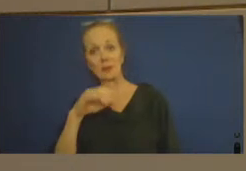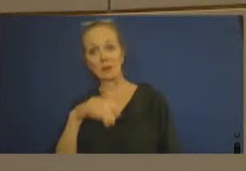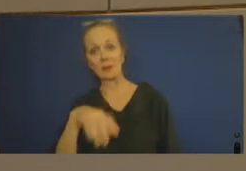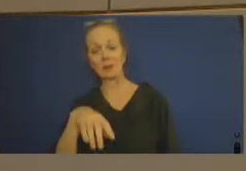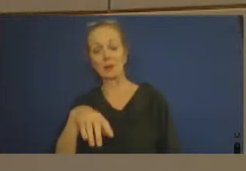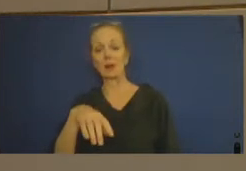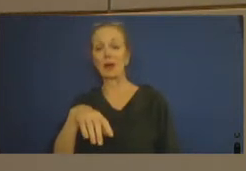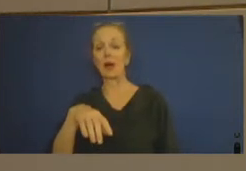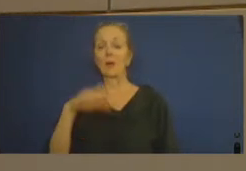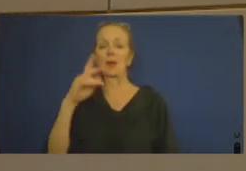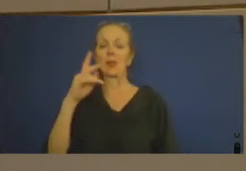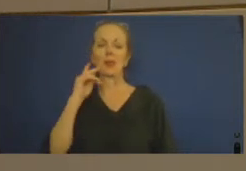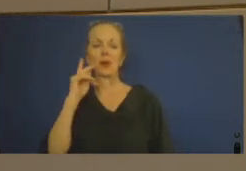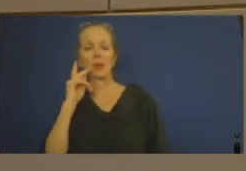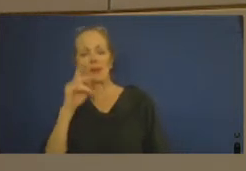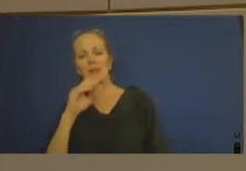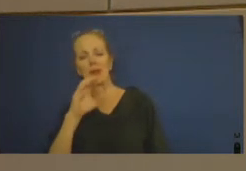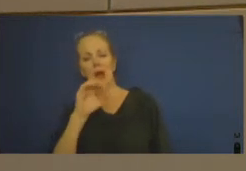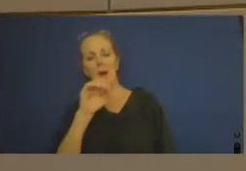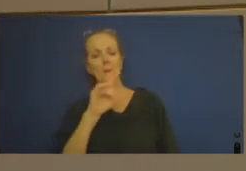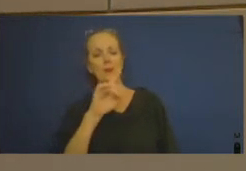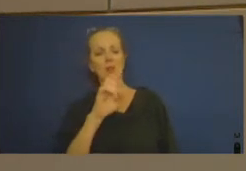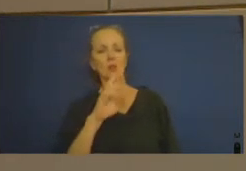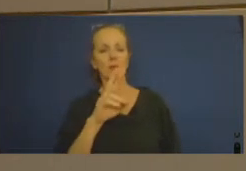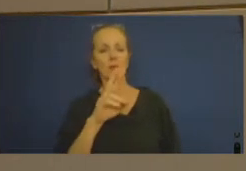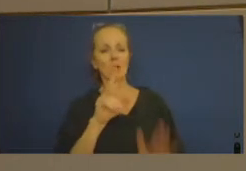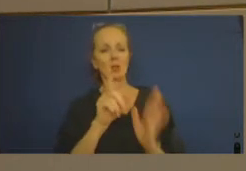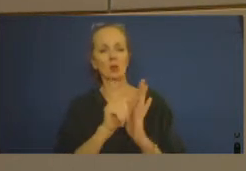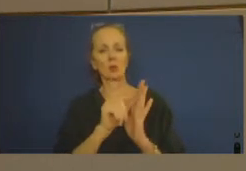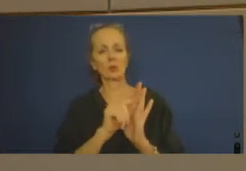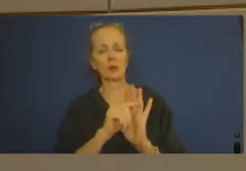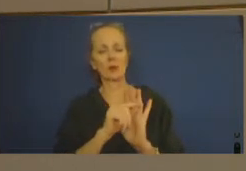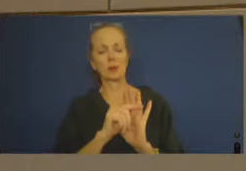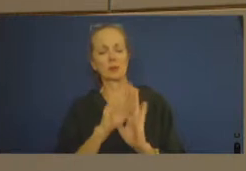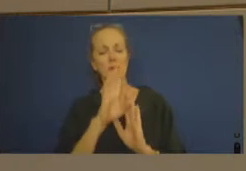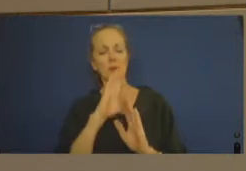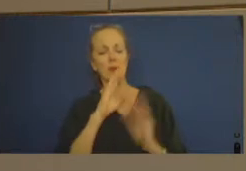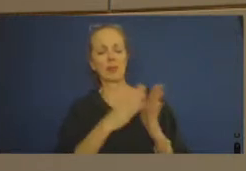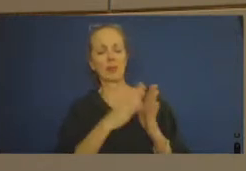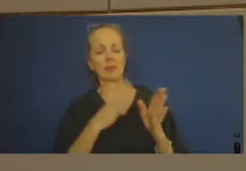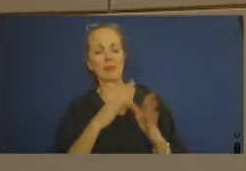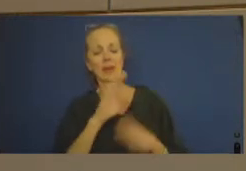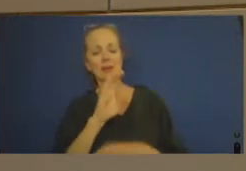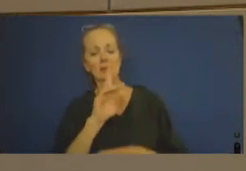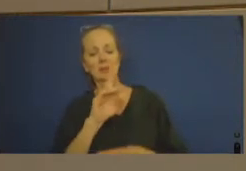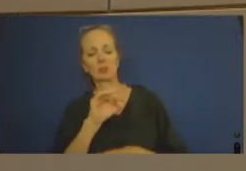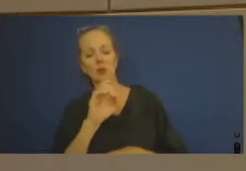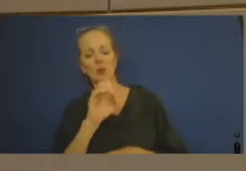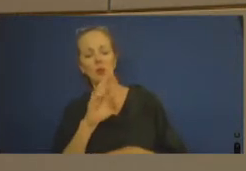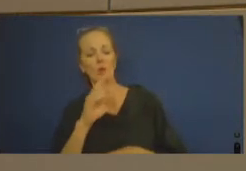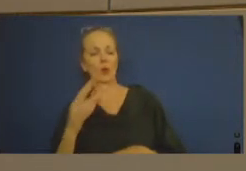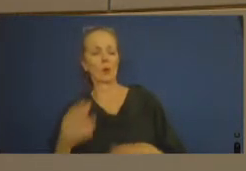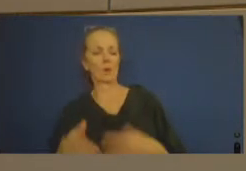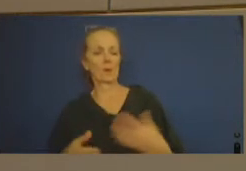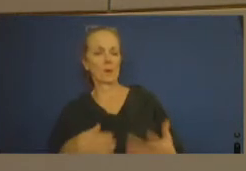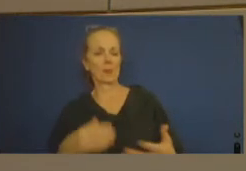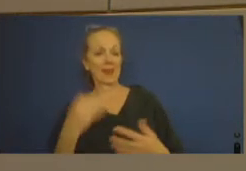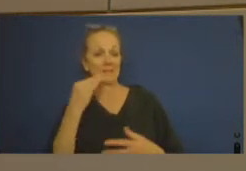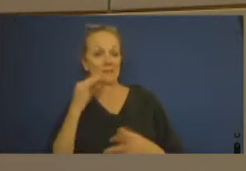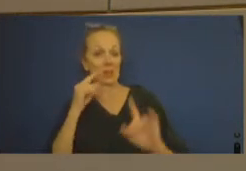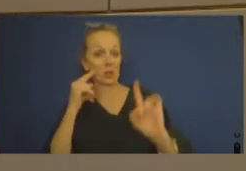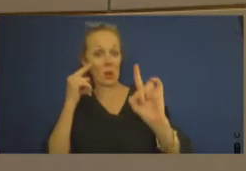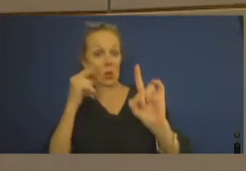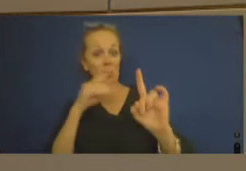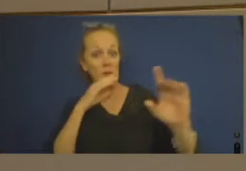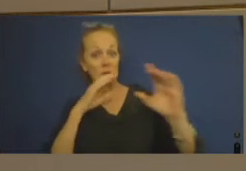Observer, or we've talked about before, Nextdoor or something like that. So we, if our goal is to communicate